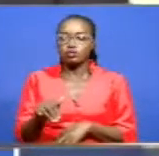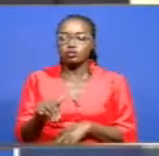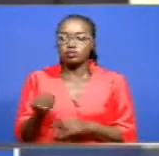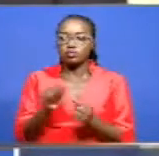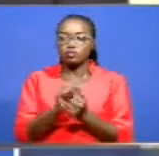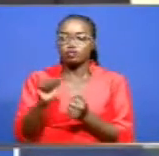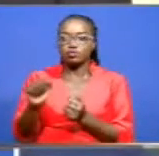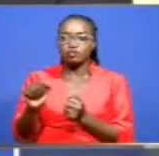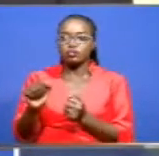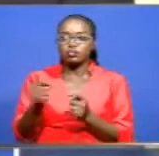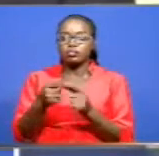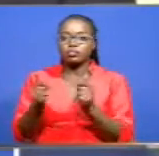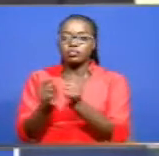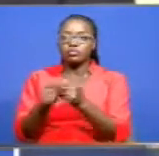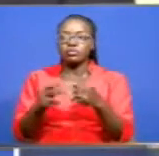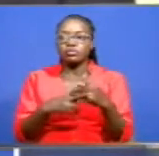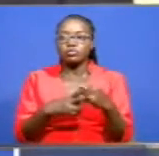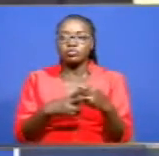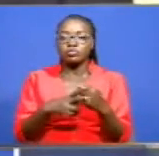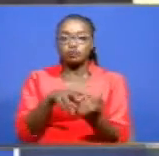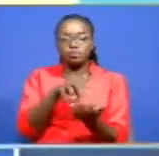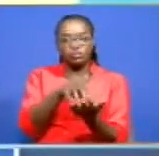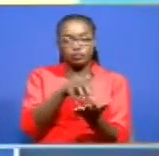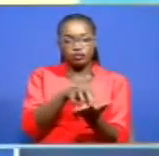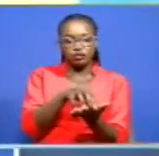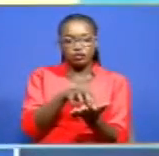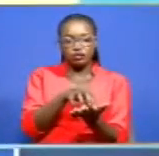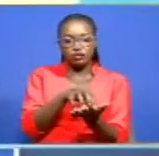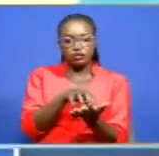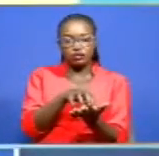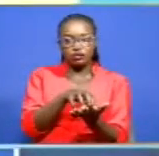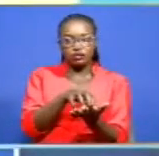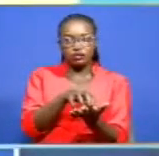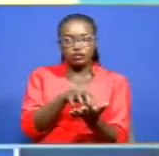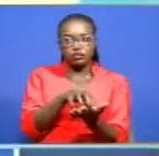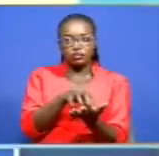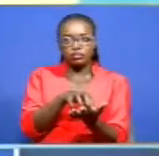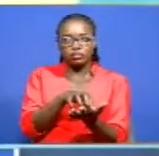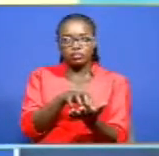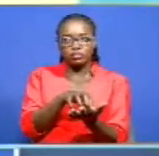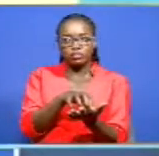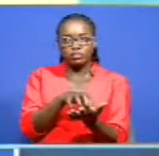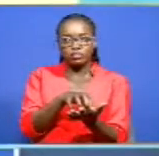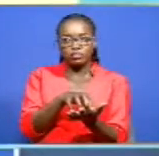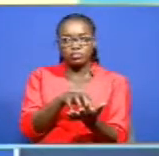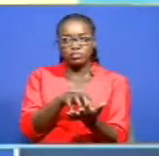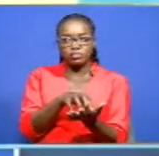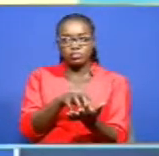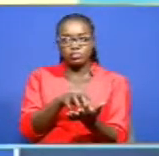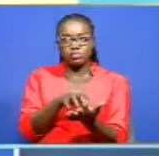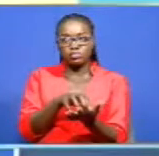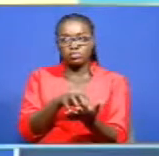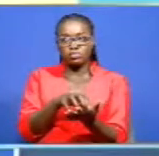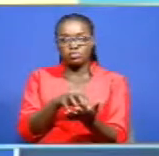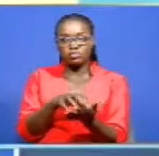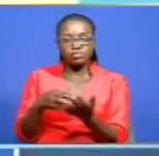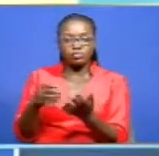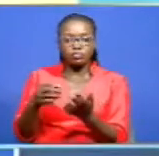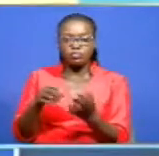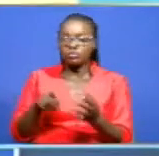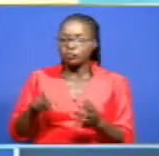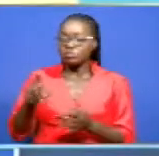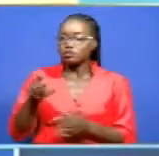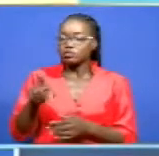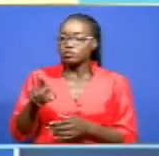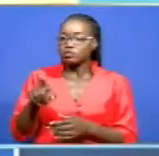15 out of 17 cases of those samples that were tested turned out to be the variant of concern that